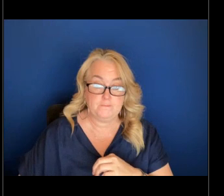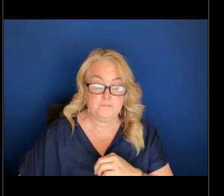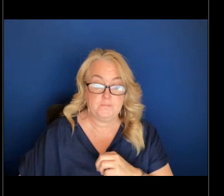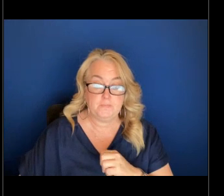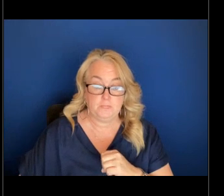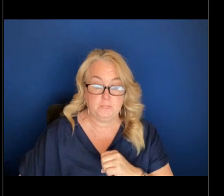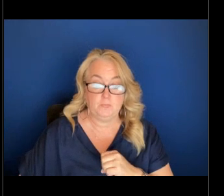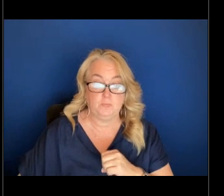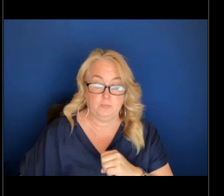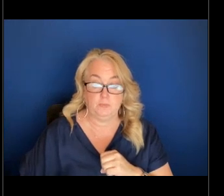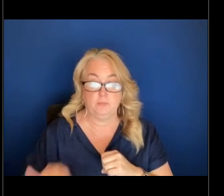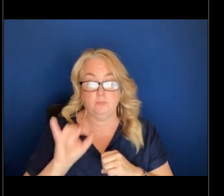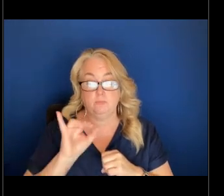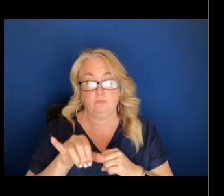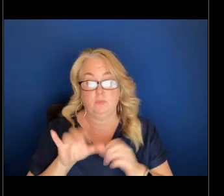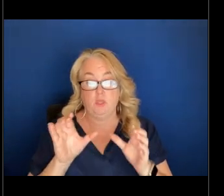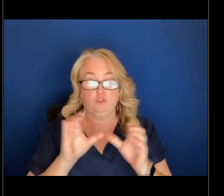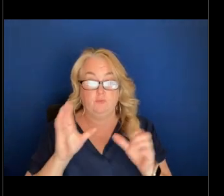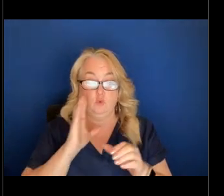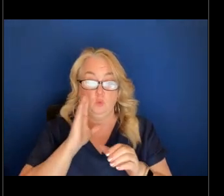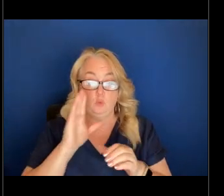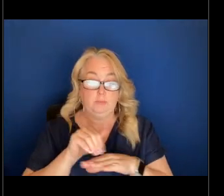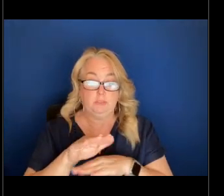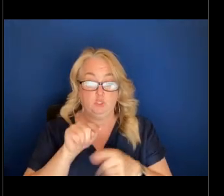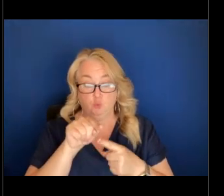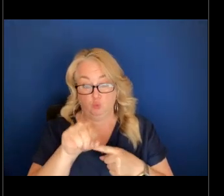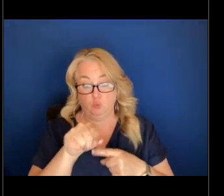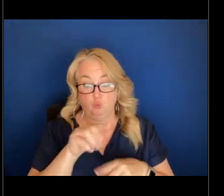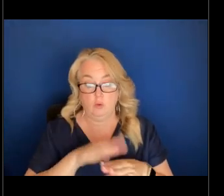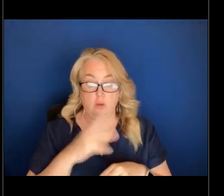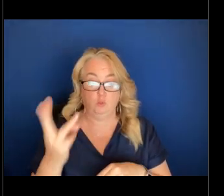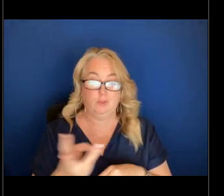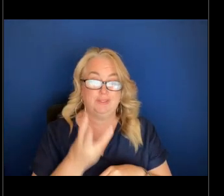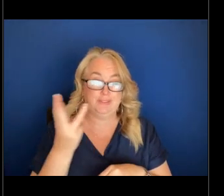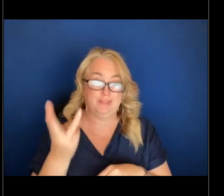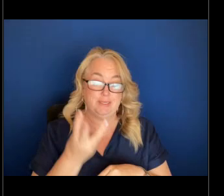The attendance certificate will be sent to you on Wednesday.